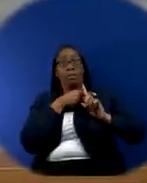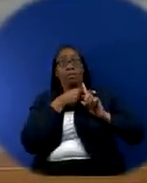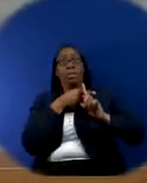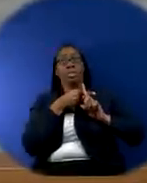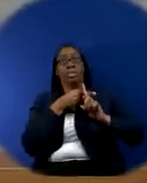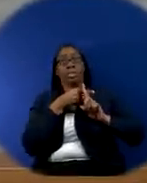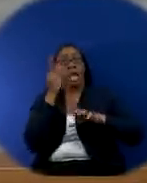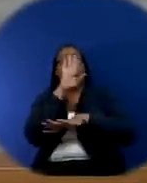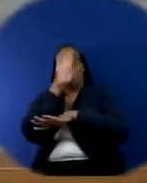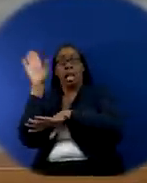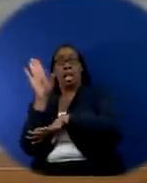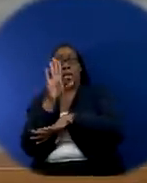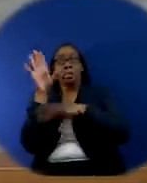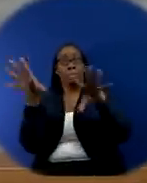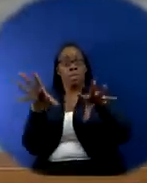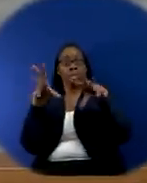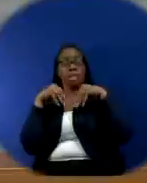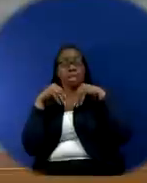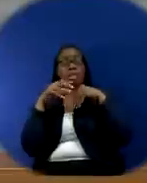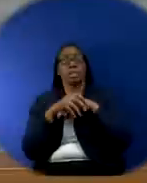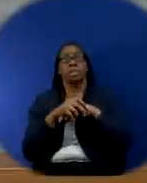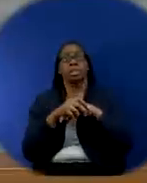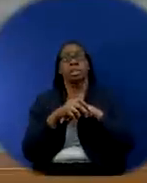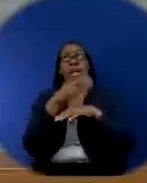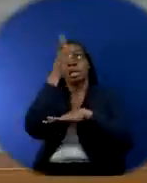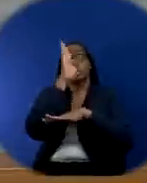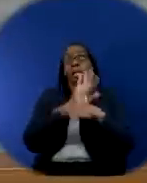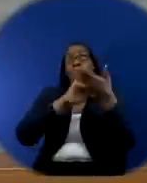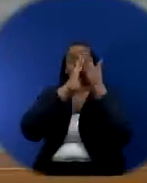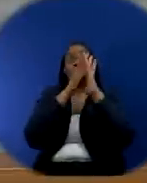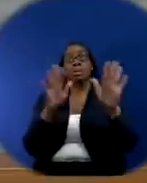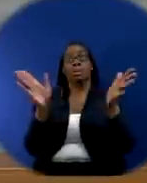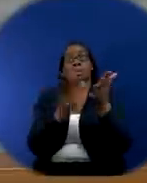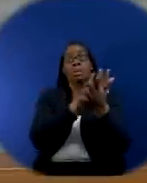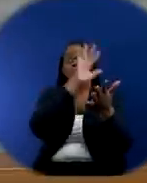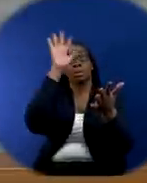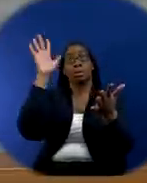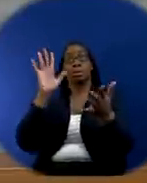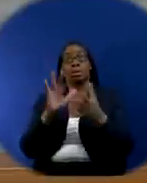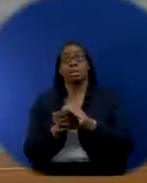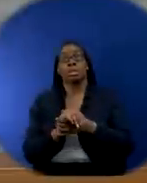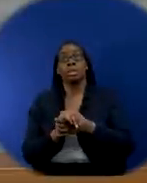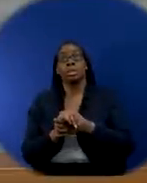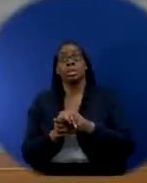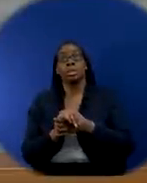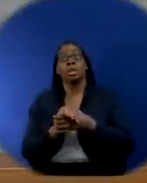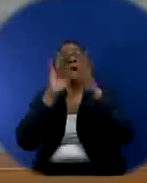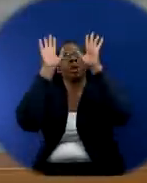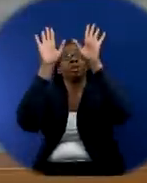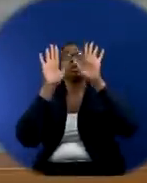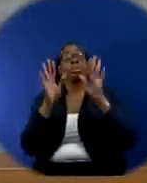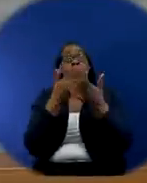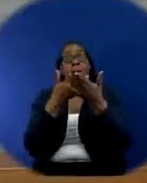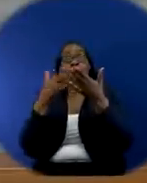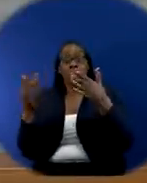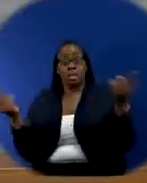never be taken away. To God be the glory for the great things he has